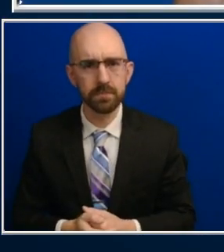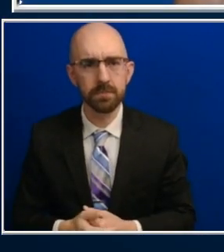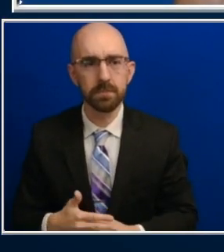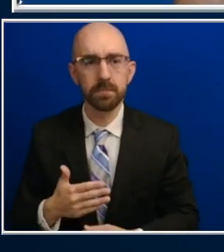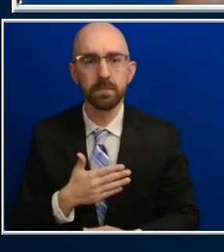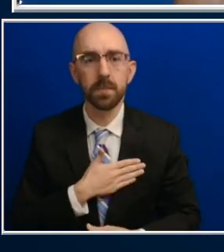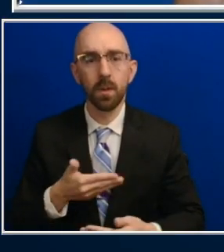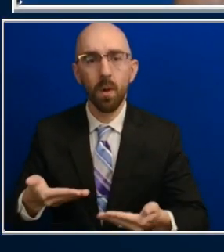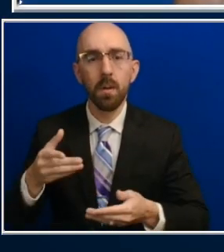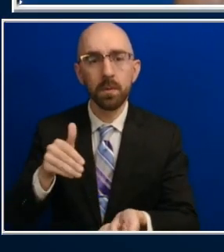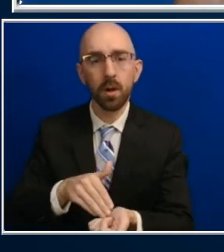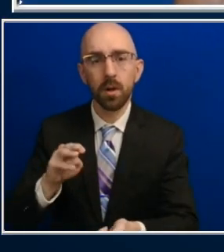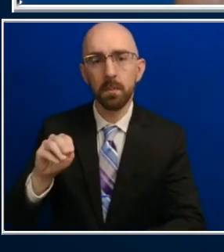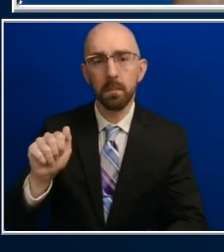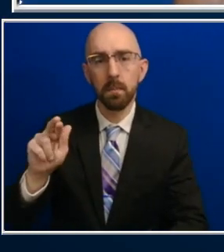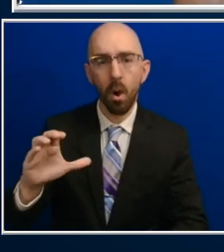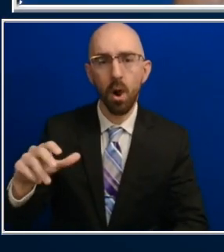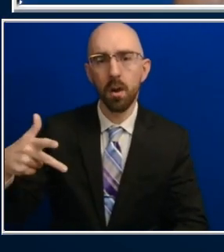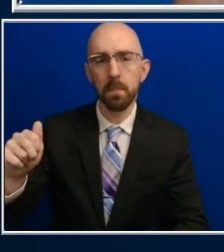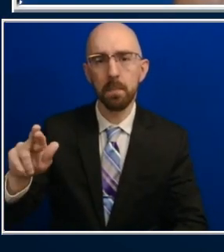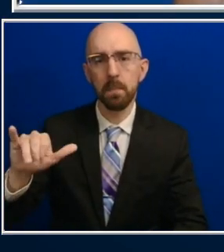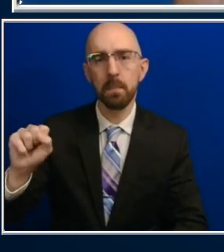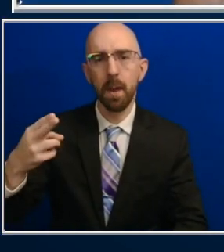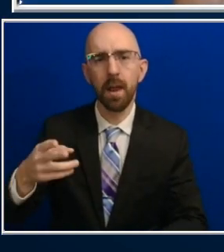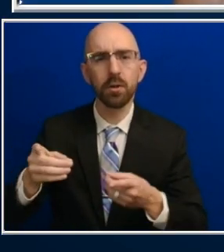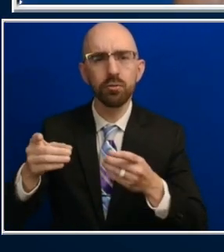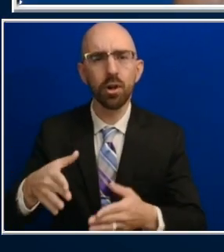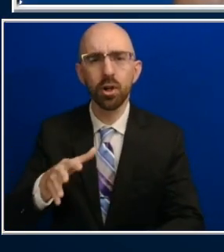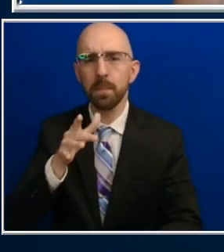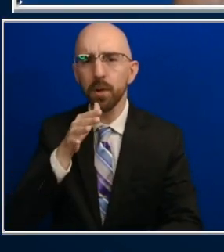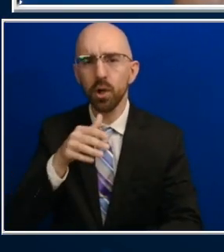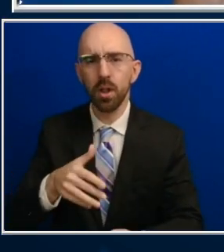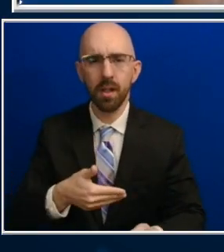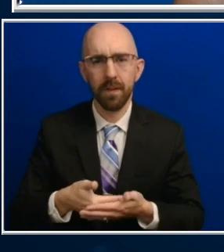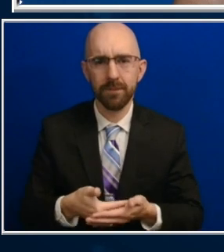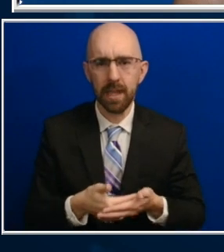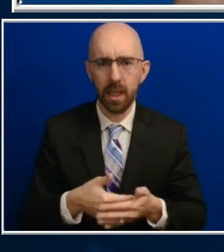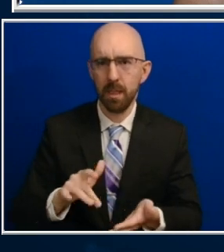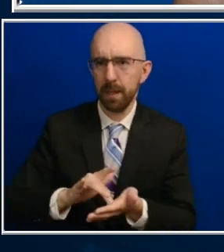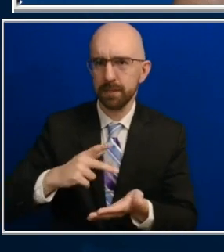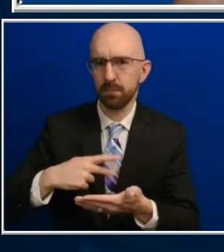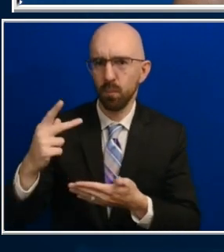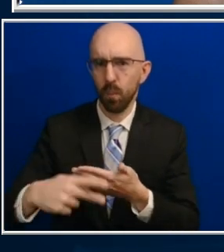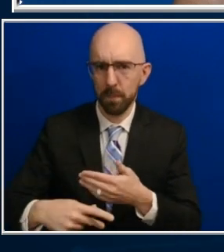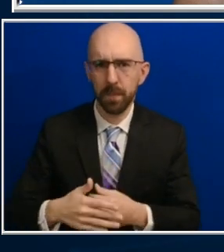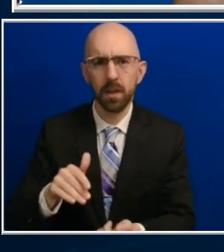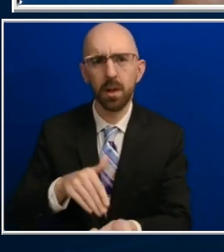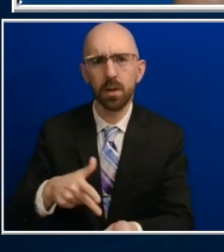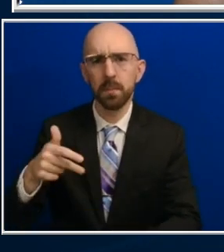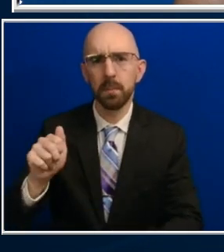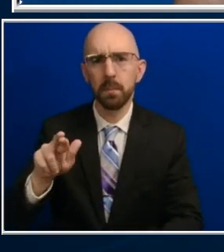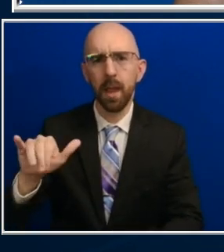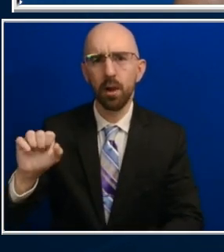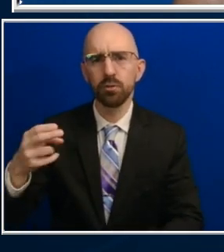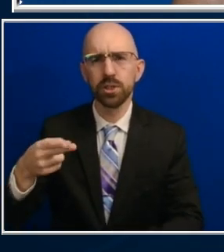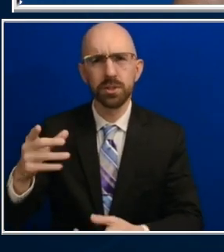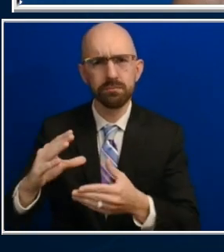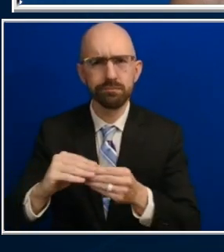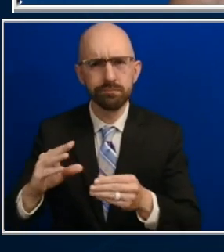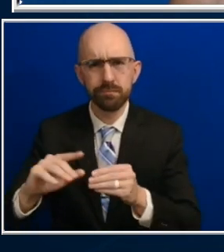Please welcome Dr. Mark Parrish, Director of Maternal Fetal Medicine Program. Dr. Parrish, what are you telling patients about